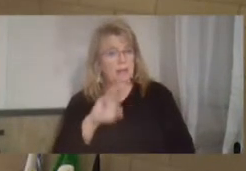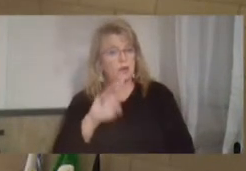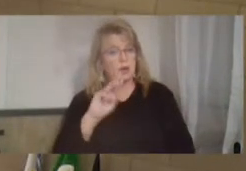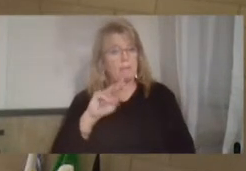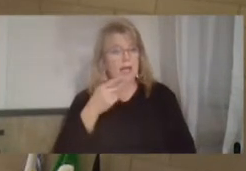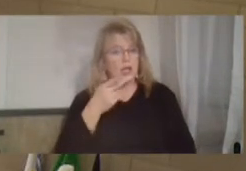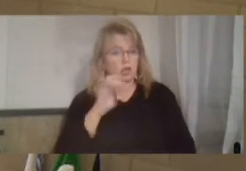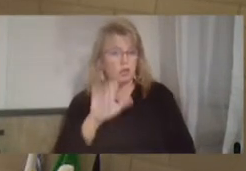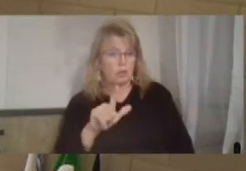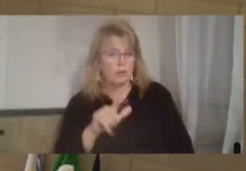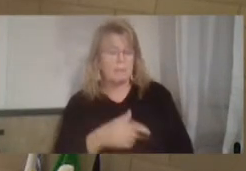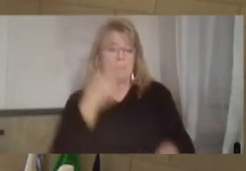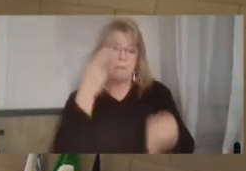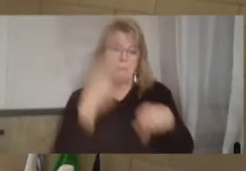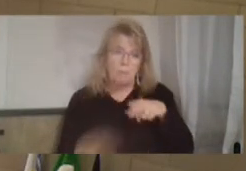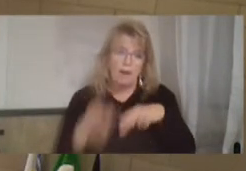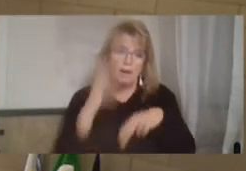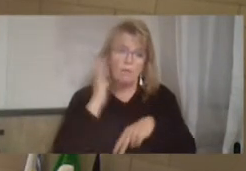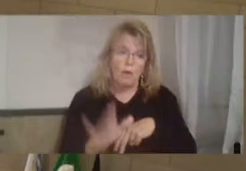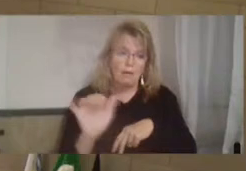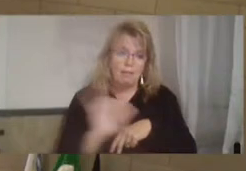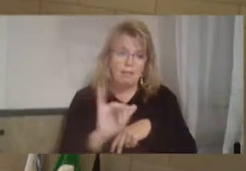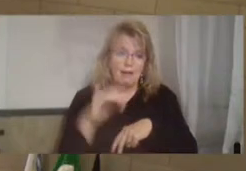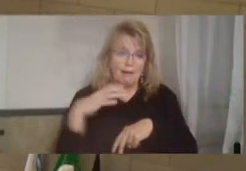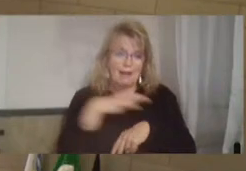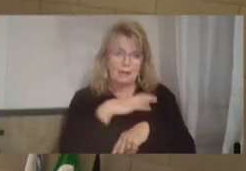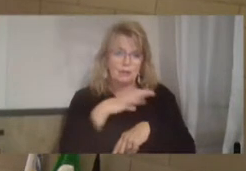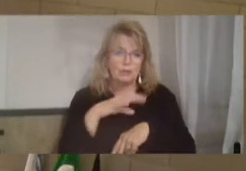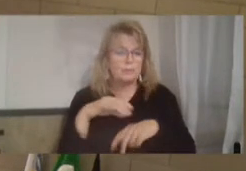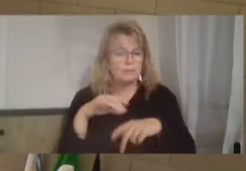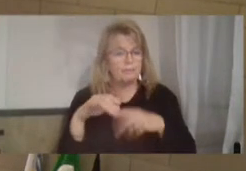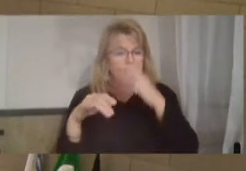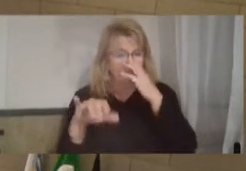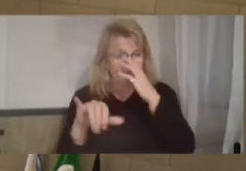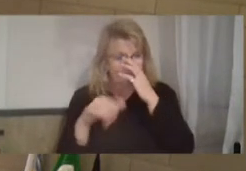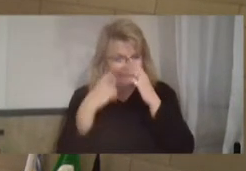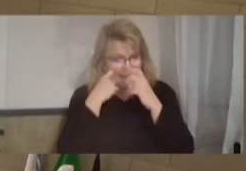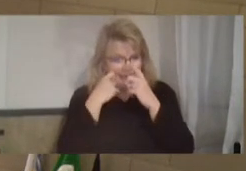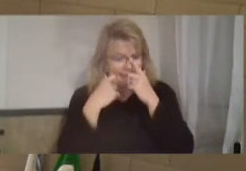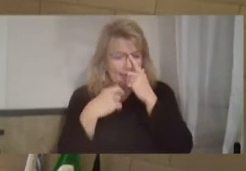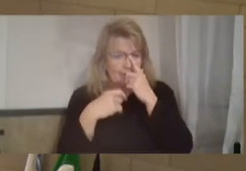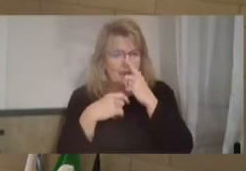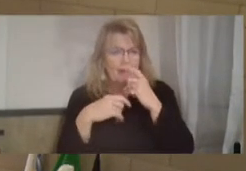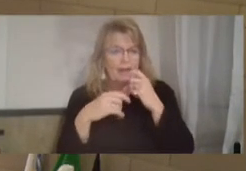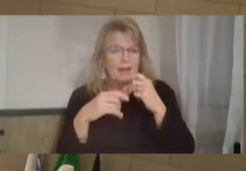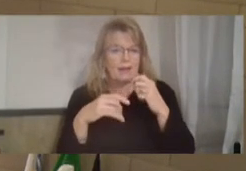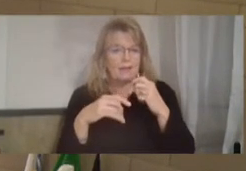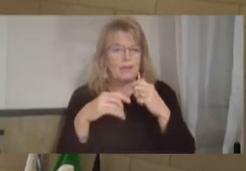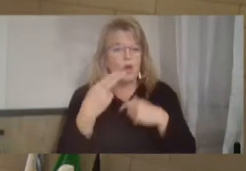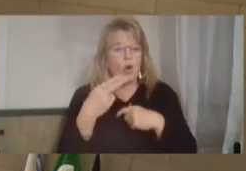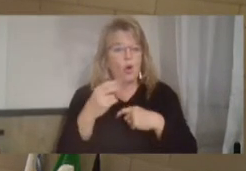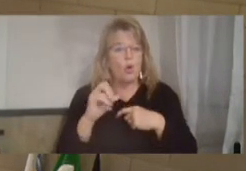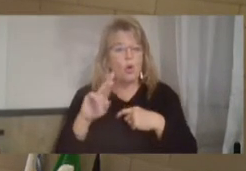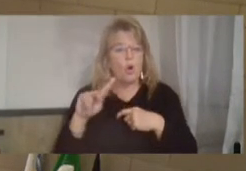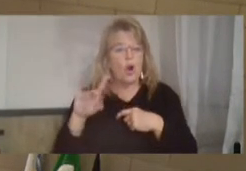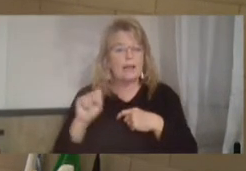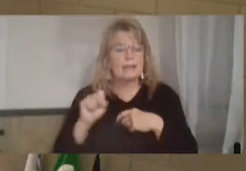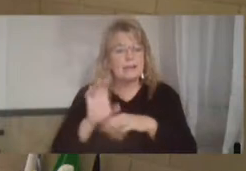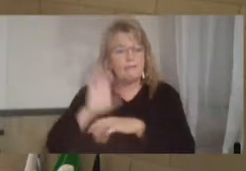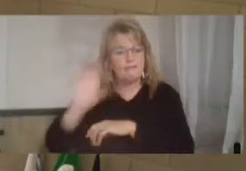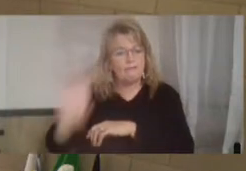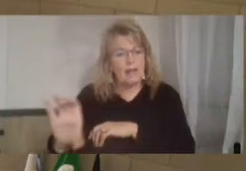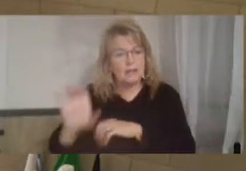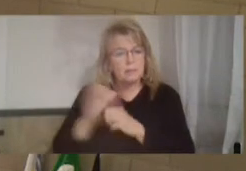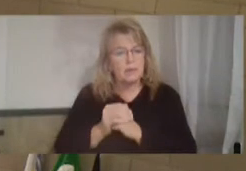very brief, like Councilmember Driggs. The deal maker for me was the Hornets investment between $70 and $100 million,